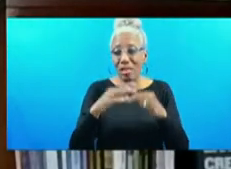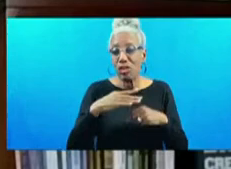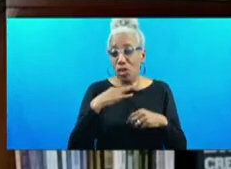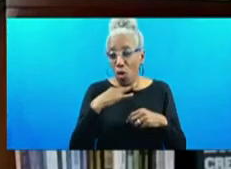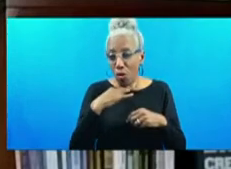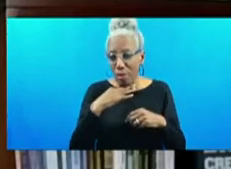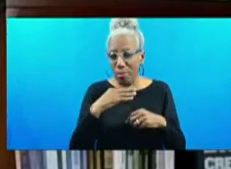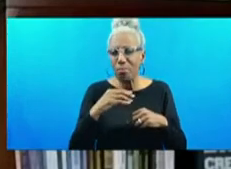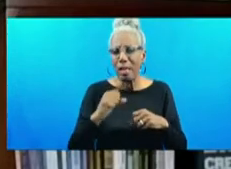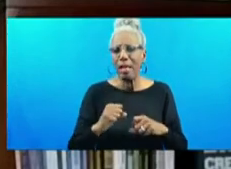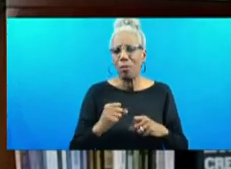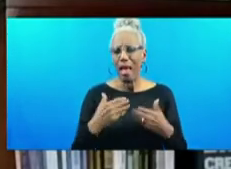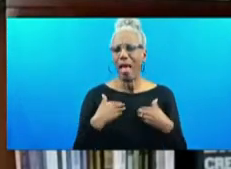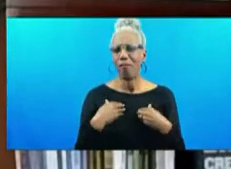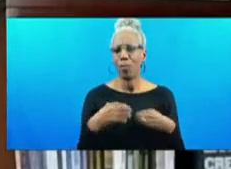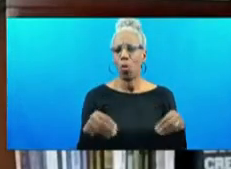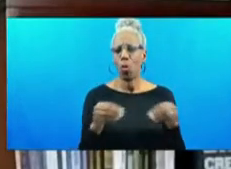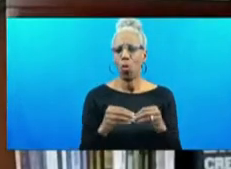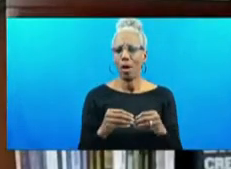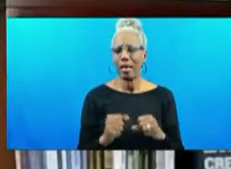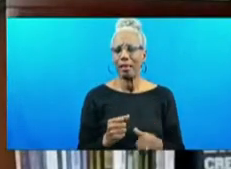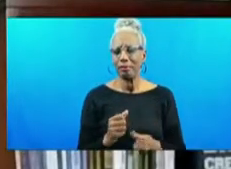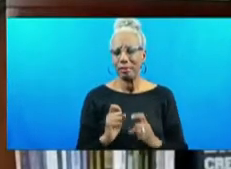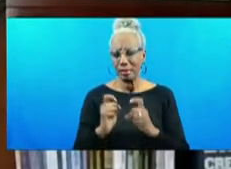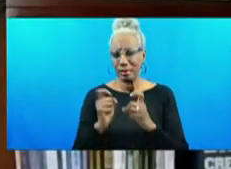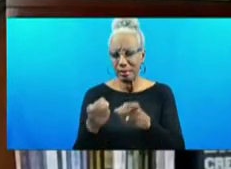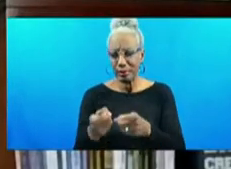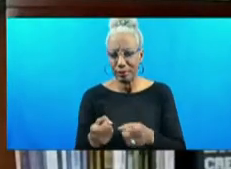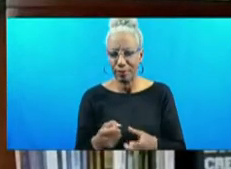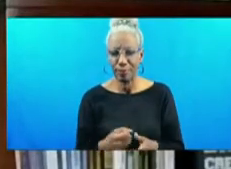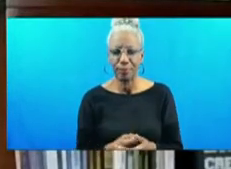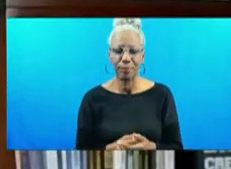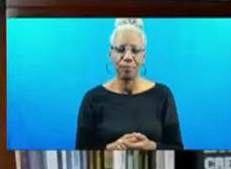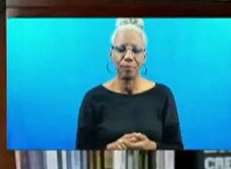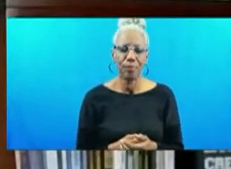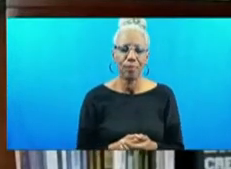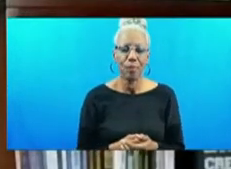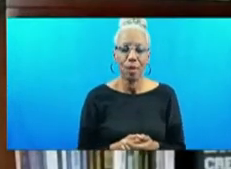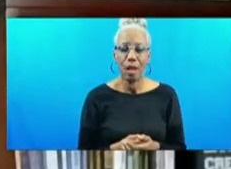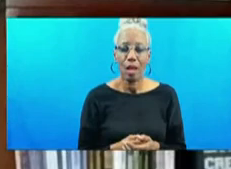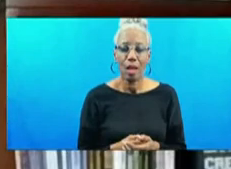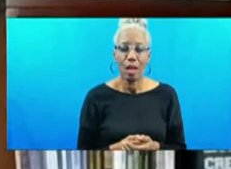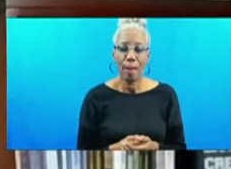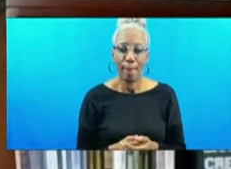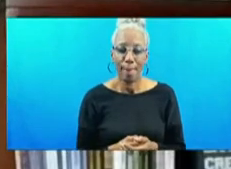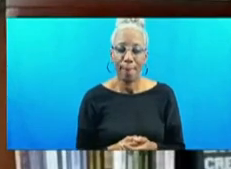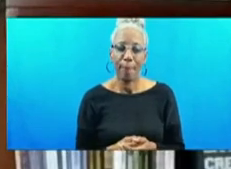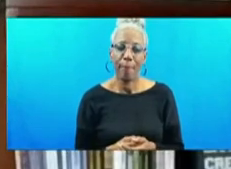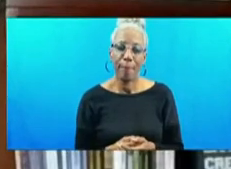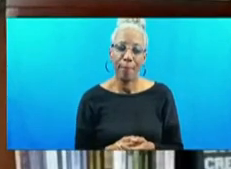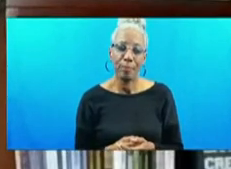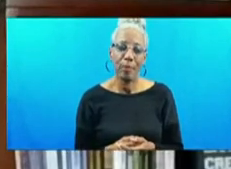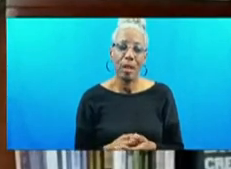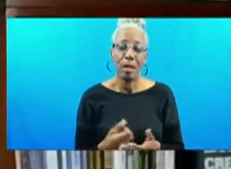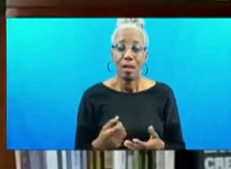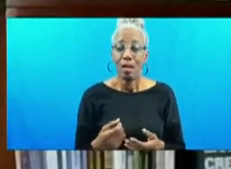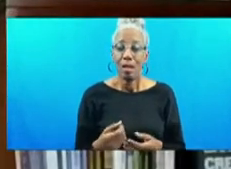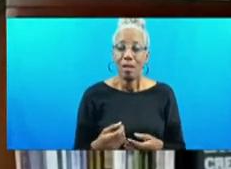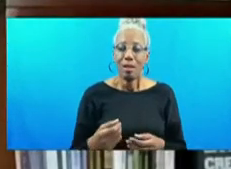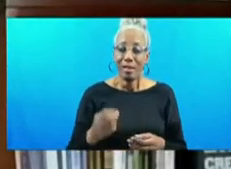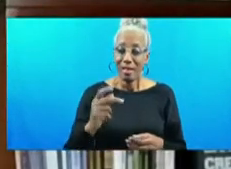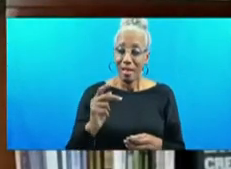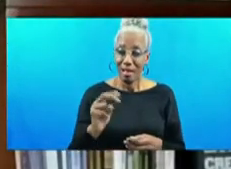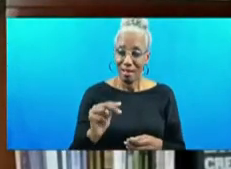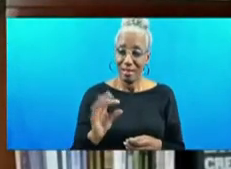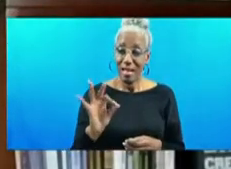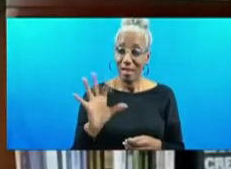masks for students in the school building since we came back in the fall. So the KN95 mask, it takes a little